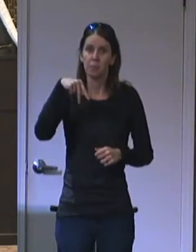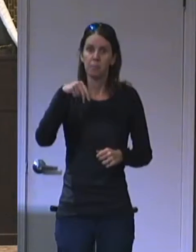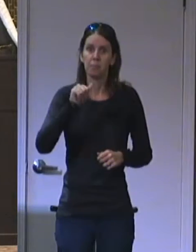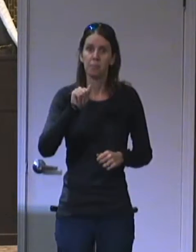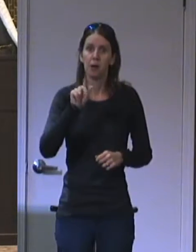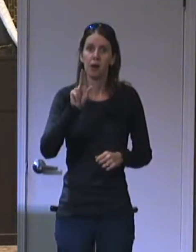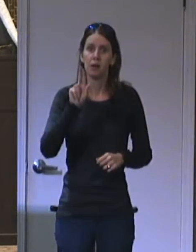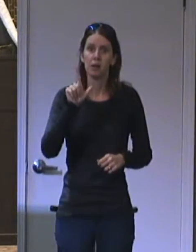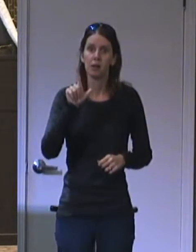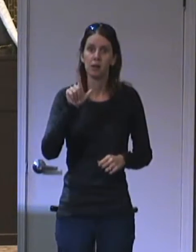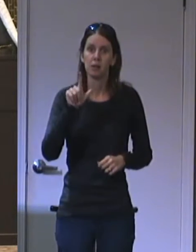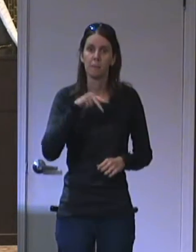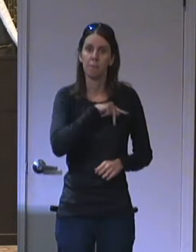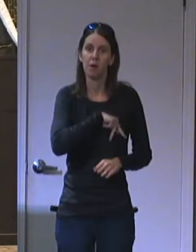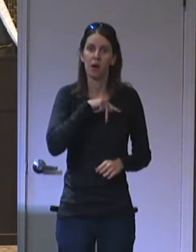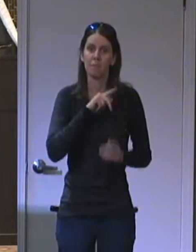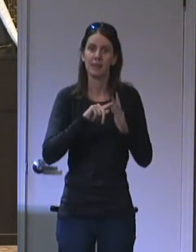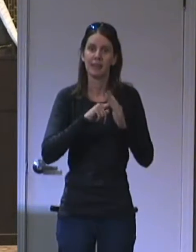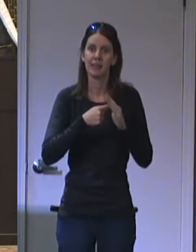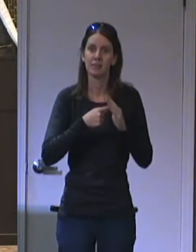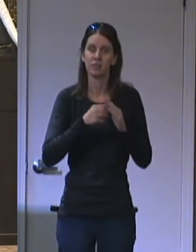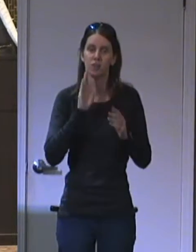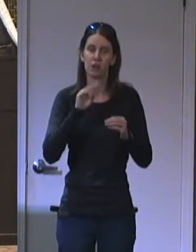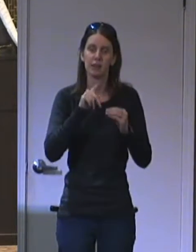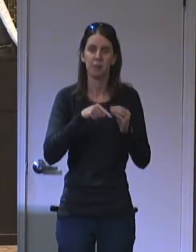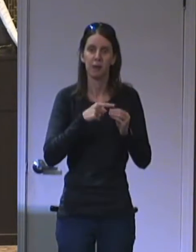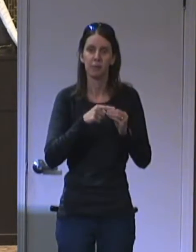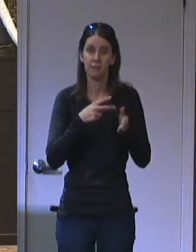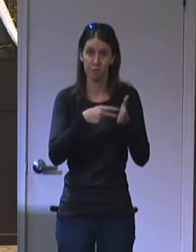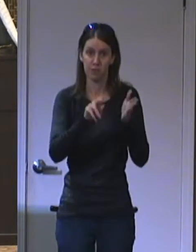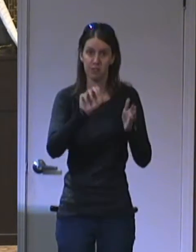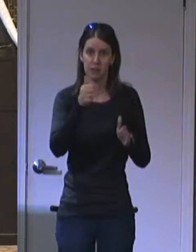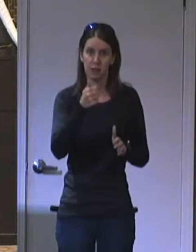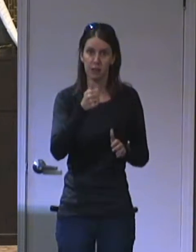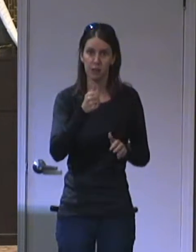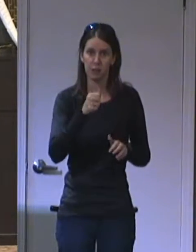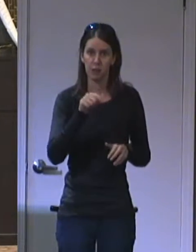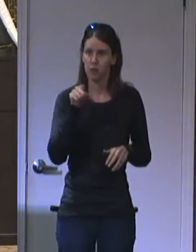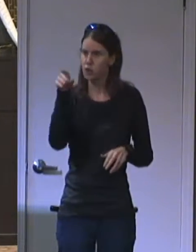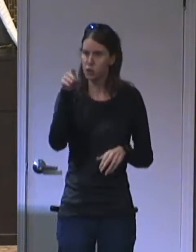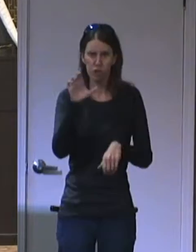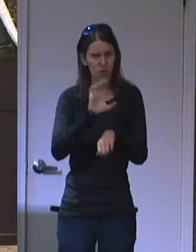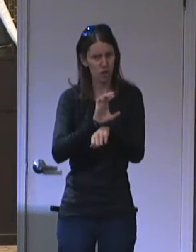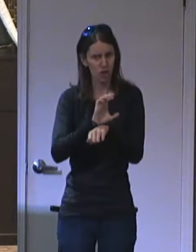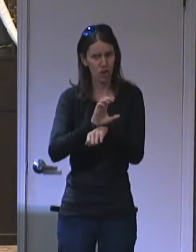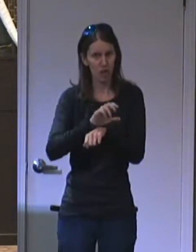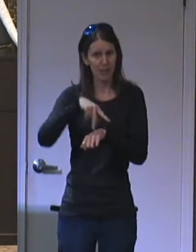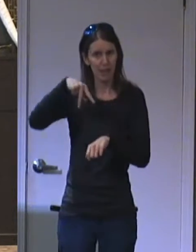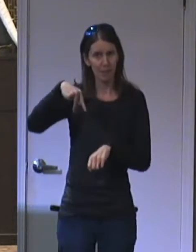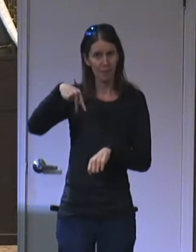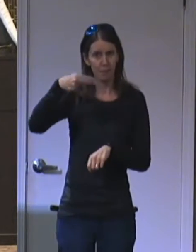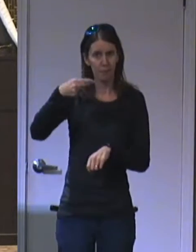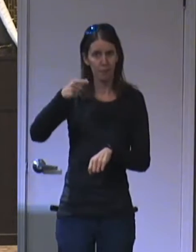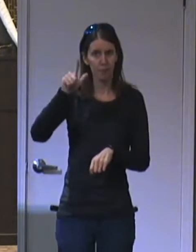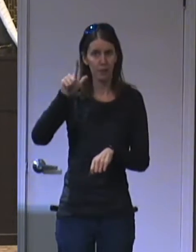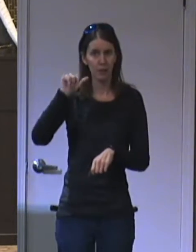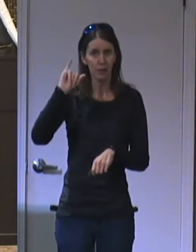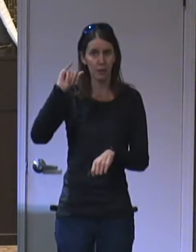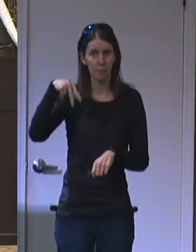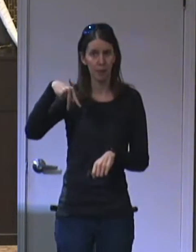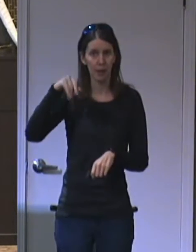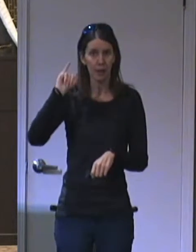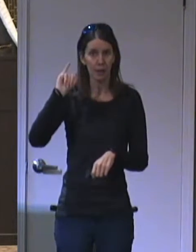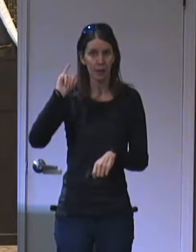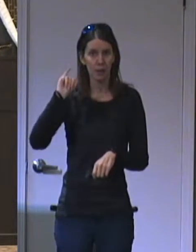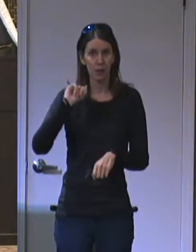Paul begins in verse 10 talking about, he says, "You churches at Philippi, I want you to